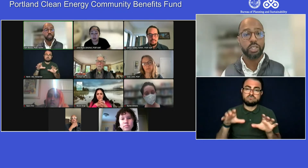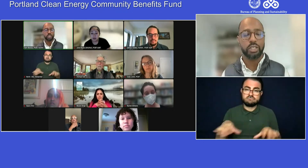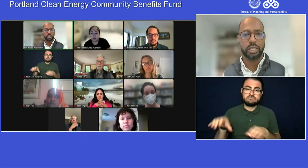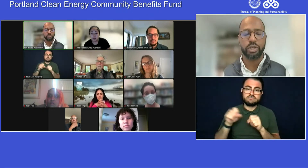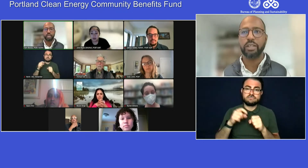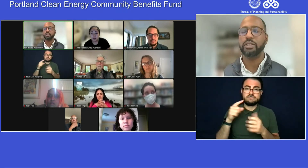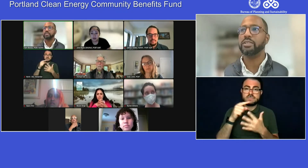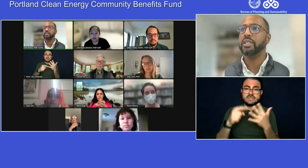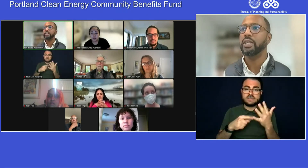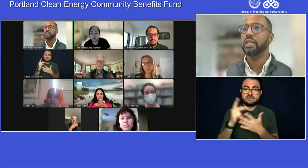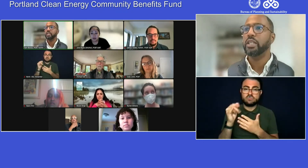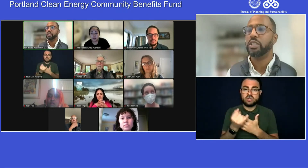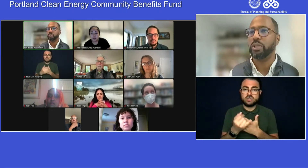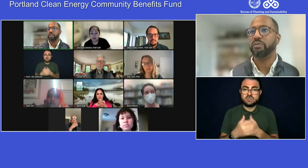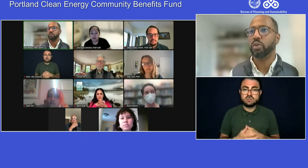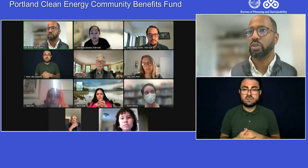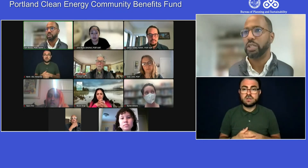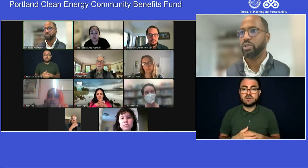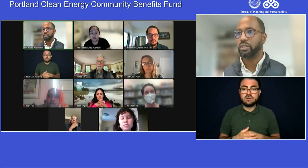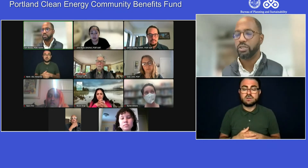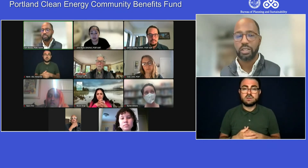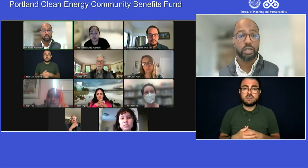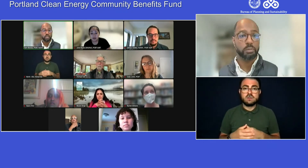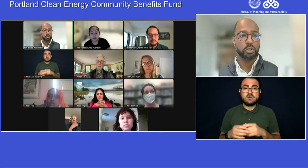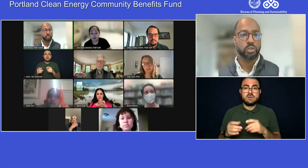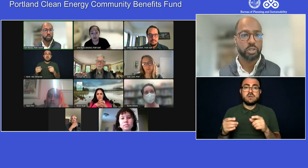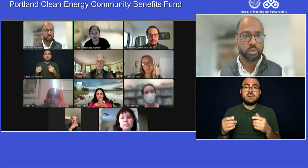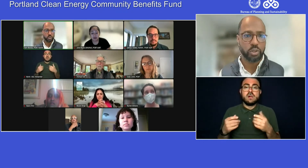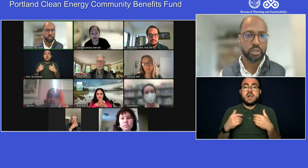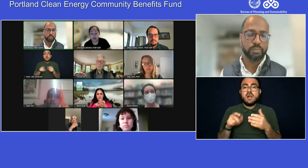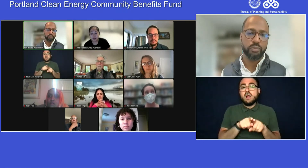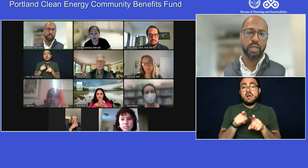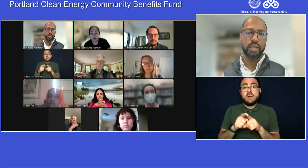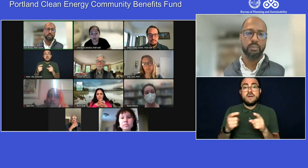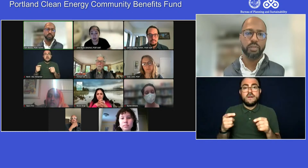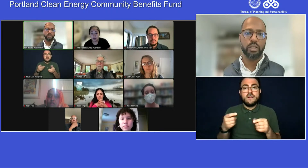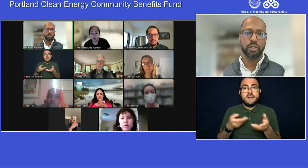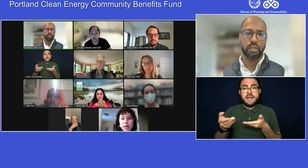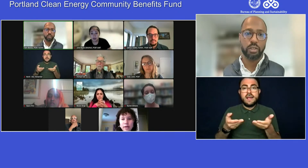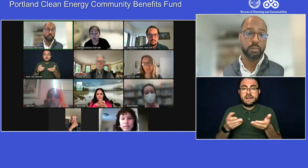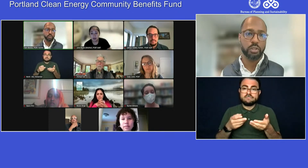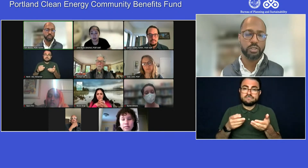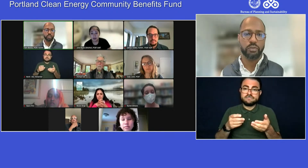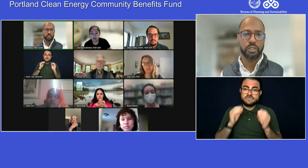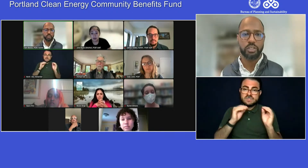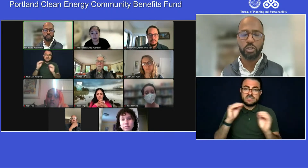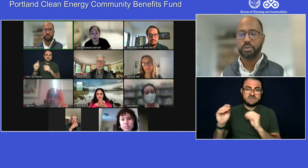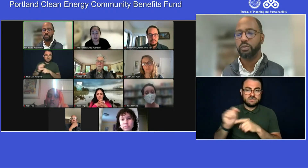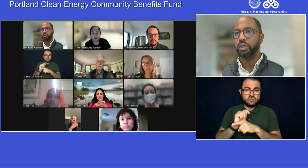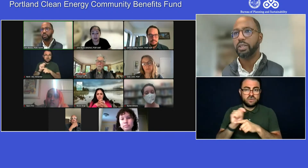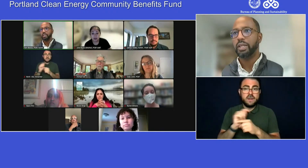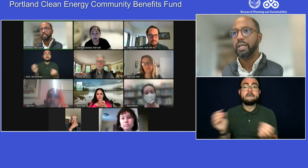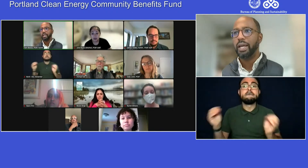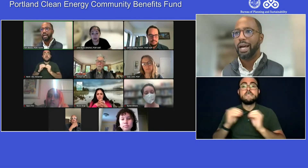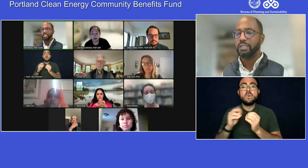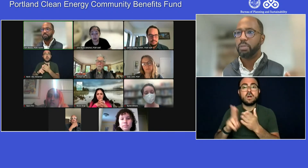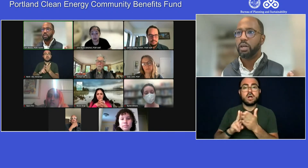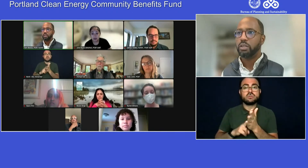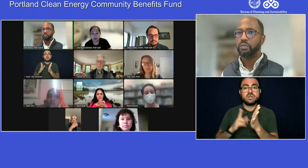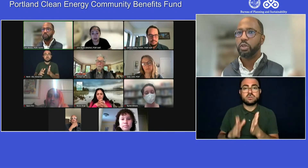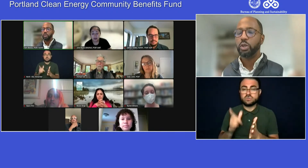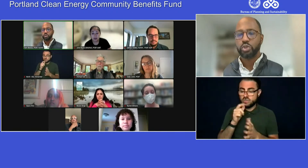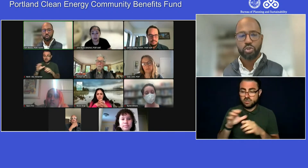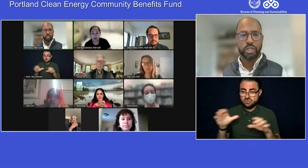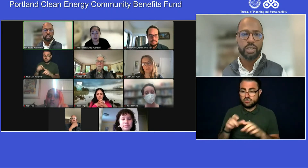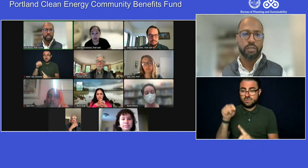workforce, but it's also training contractors. So we have more contractors that are able to do this work, that are able to service these scopes of work.